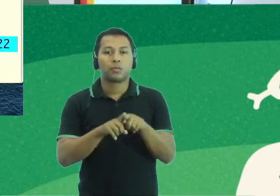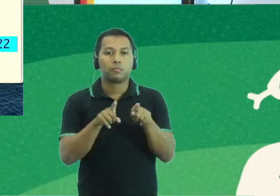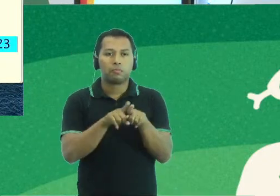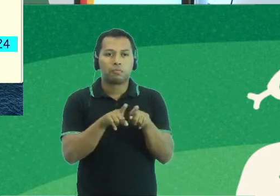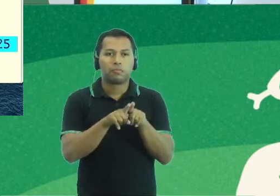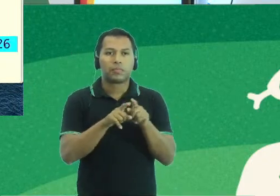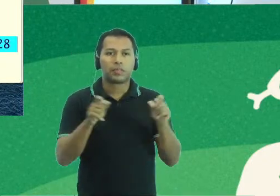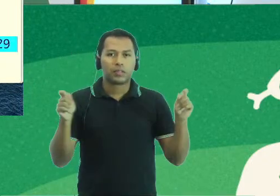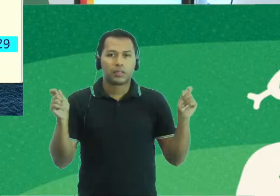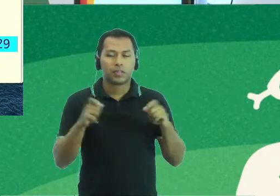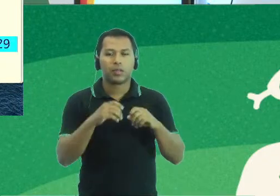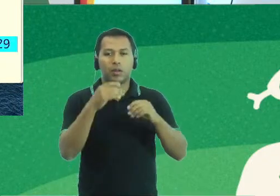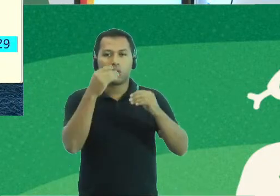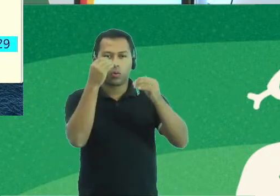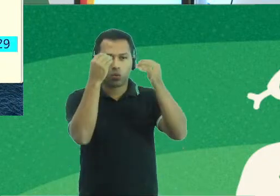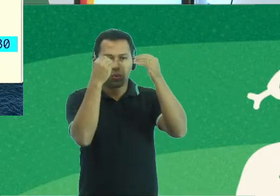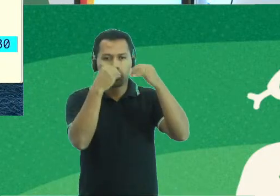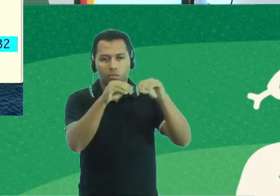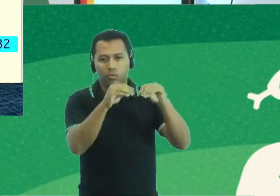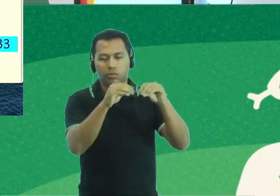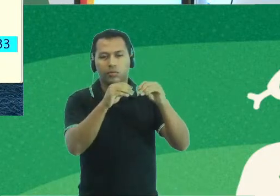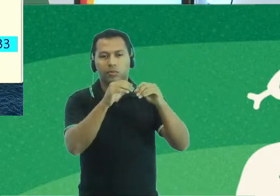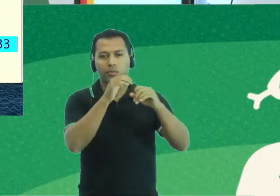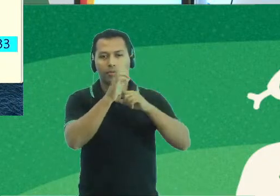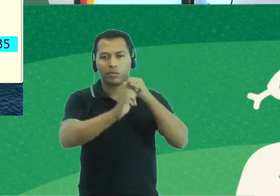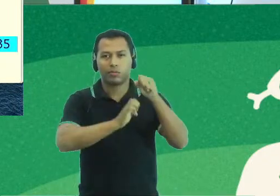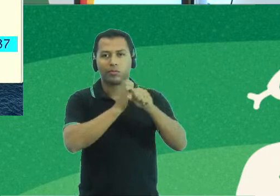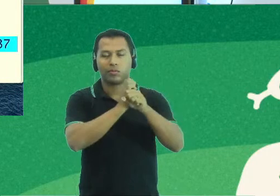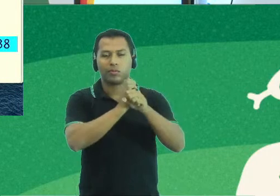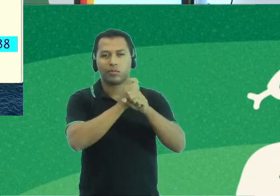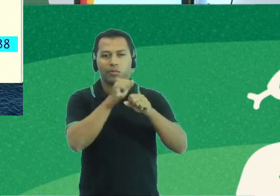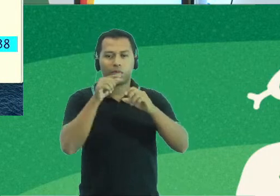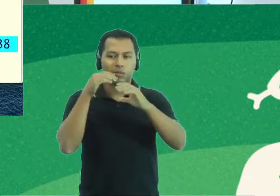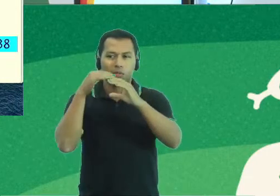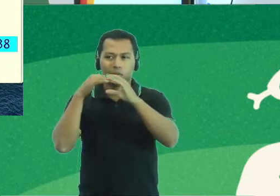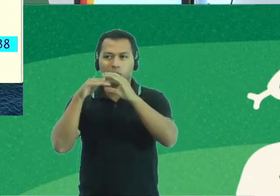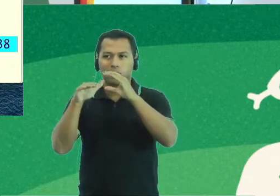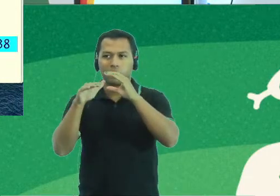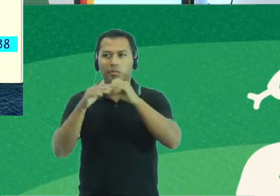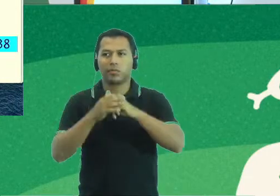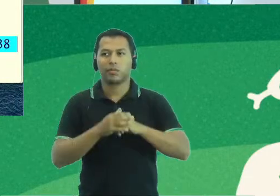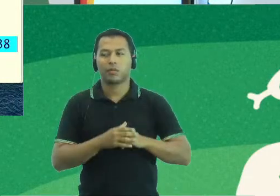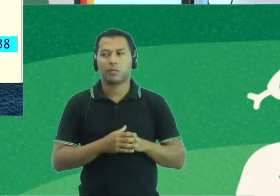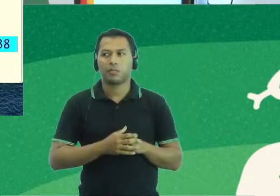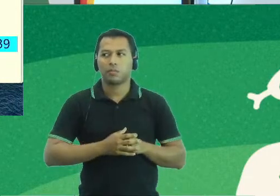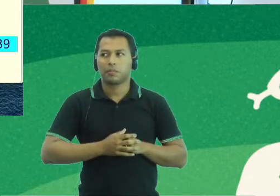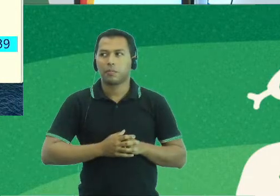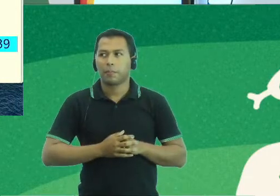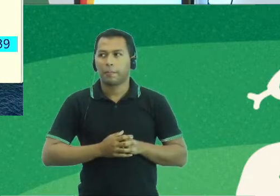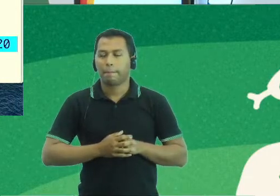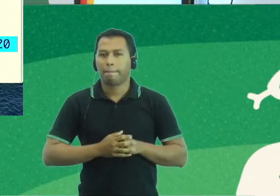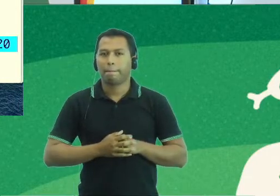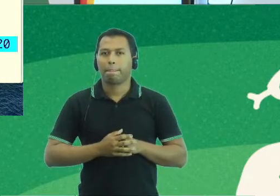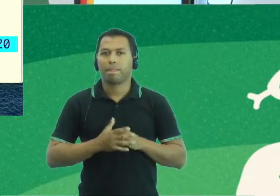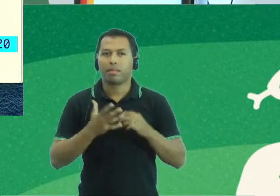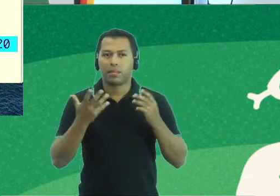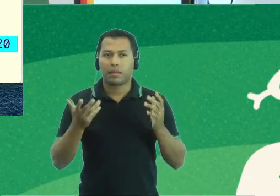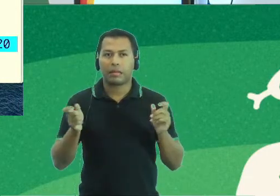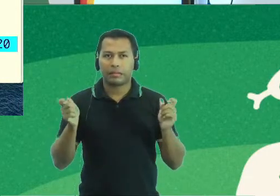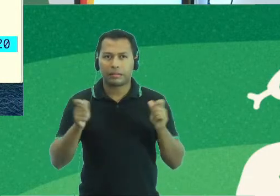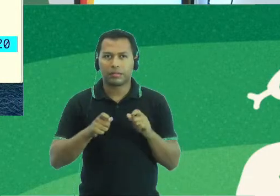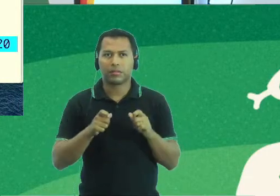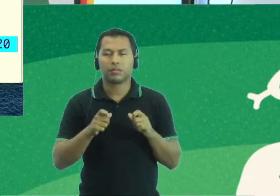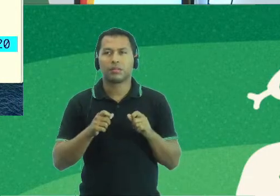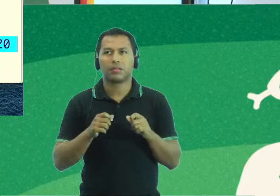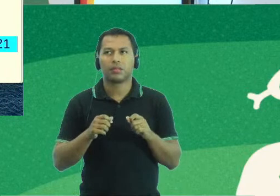sending to this email, and this argument is plural because you can send one email to multiple